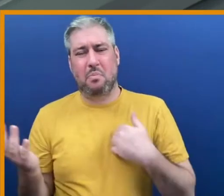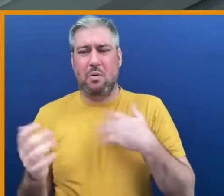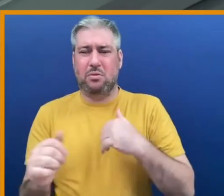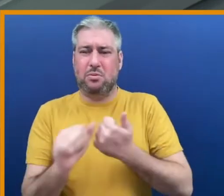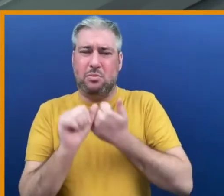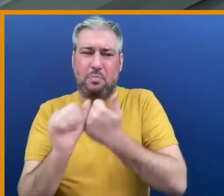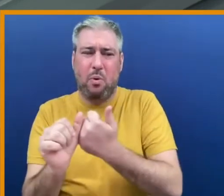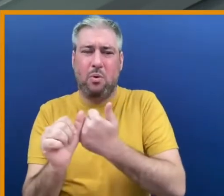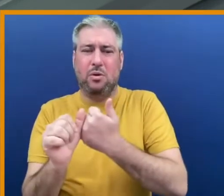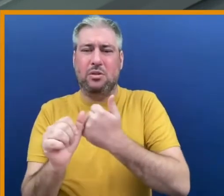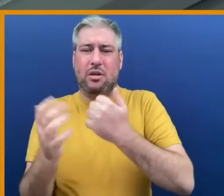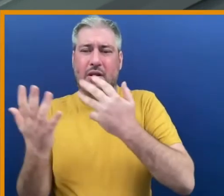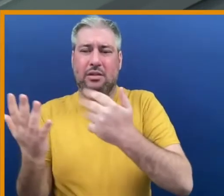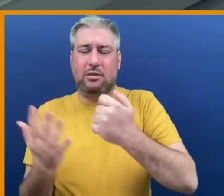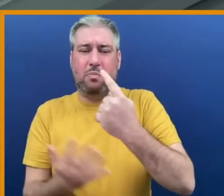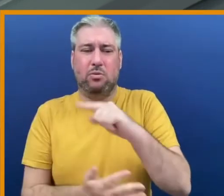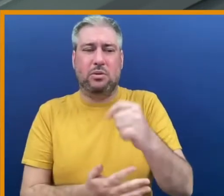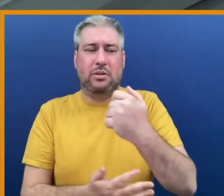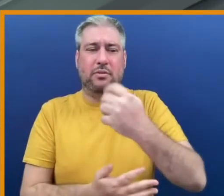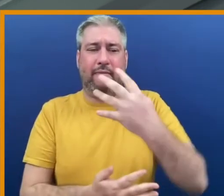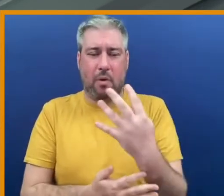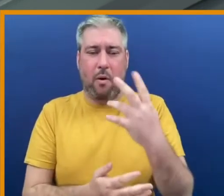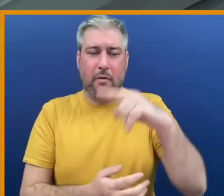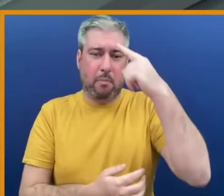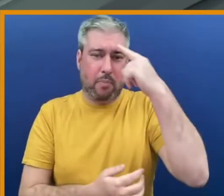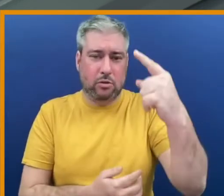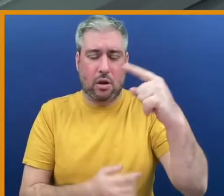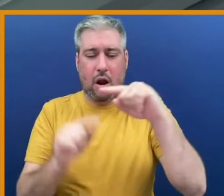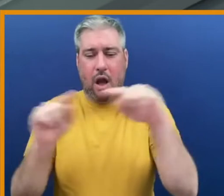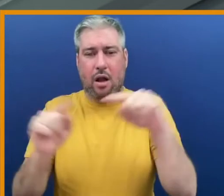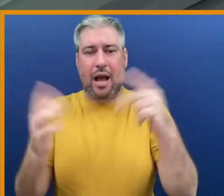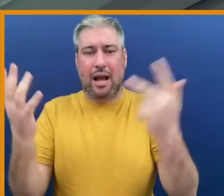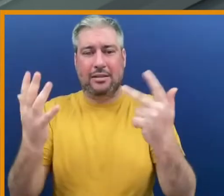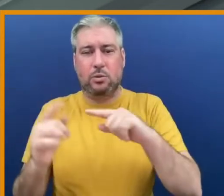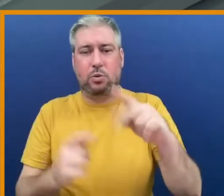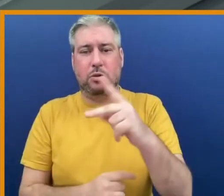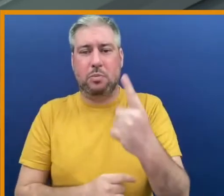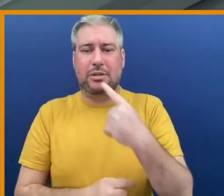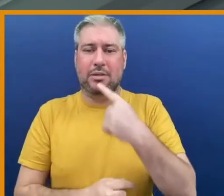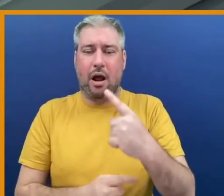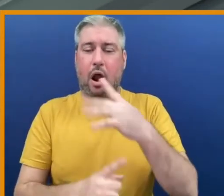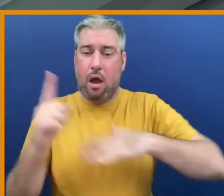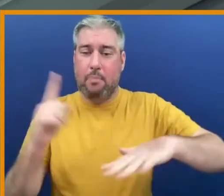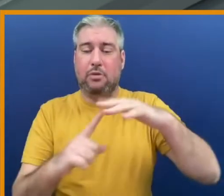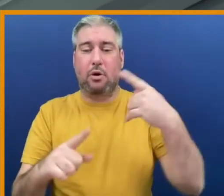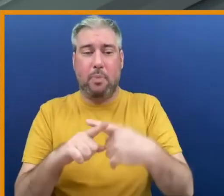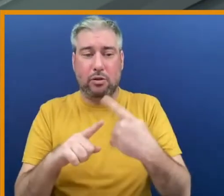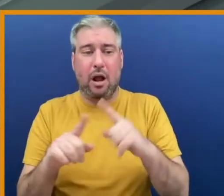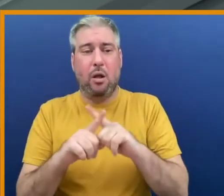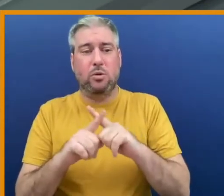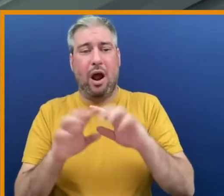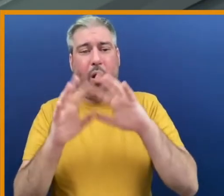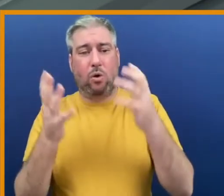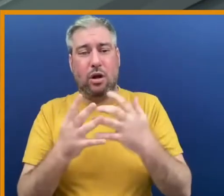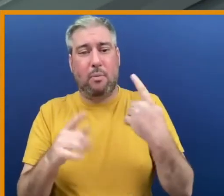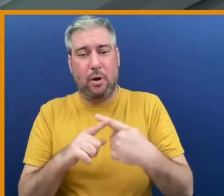say the climate emergency and the ecological emergencies are intrinsically linked, and that there has been insufficient action